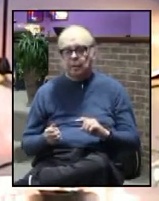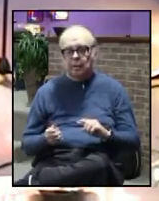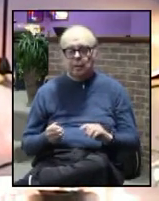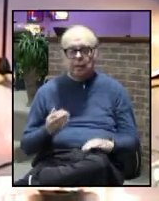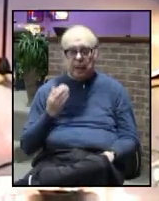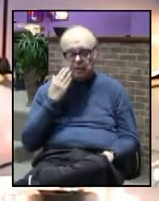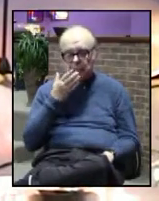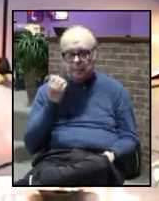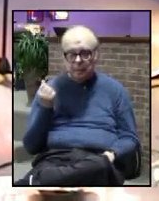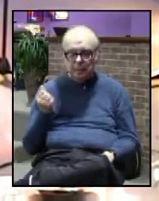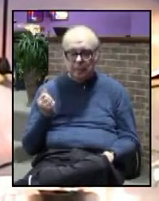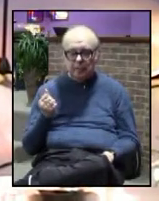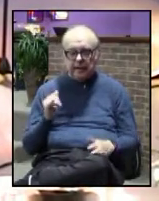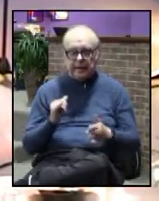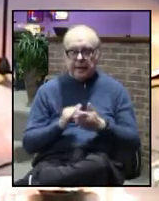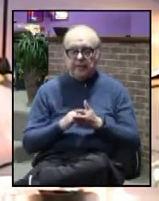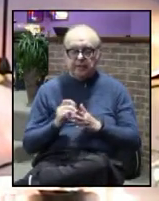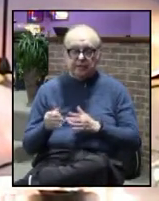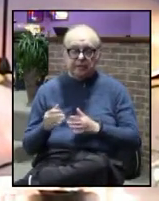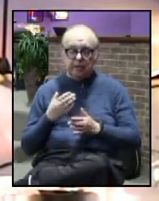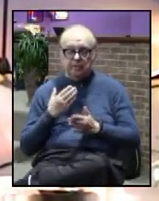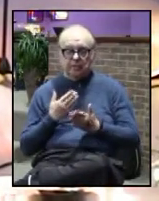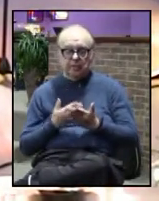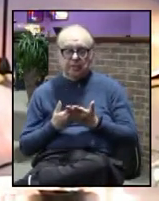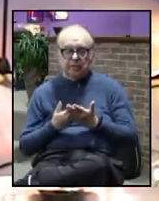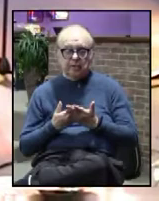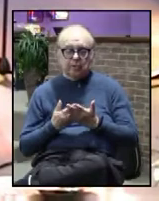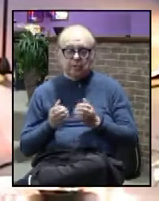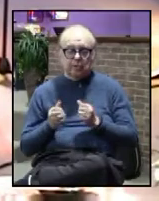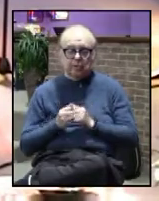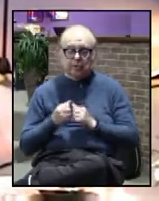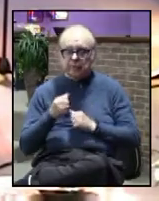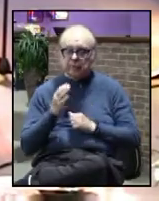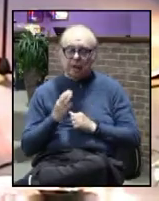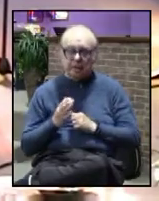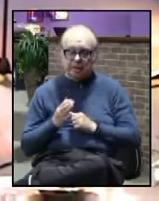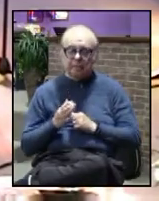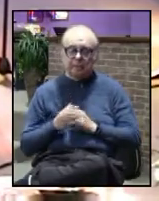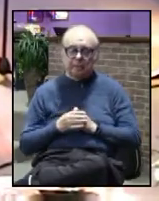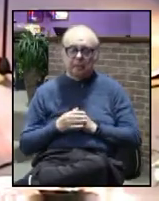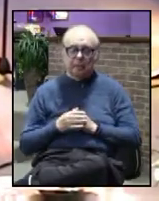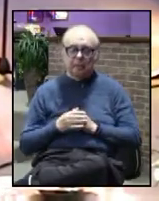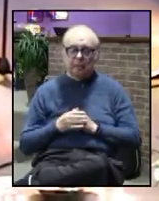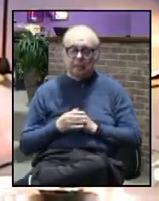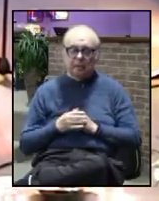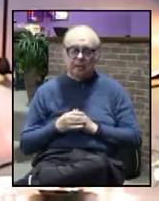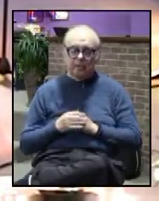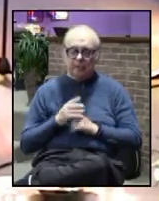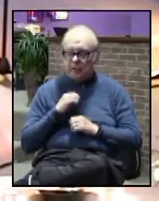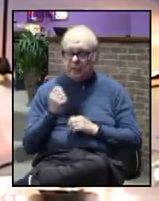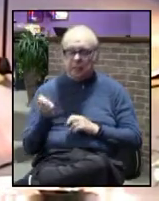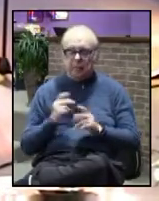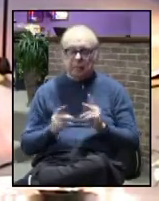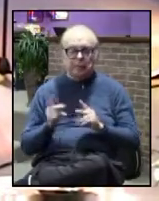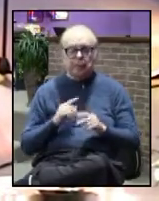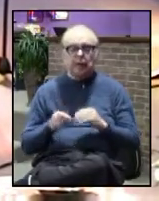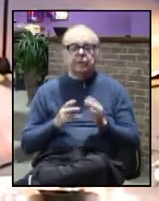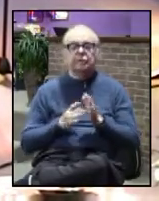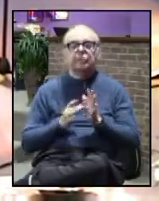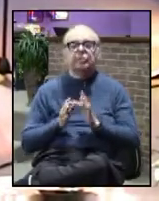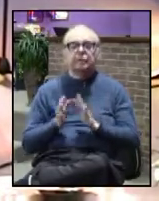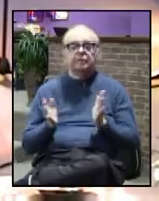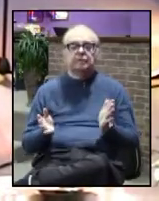know it's a lot better than that side because it's there. We never talk to others about